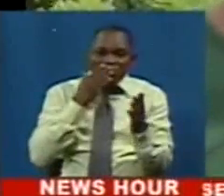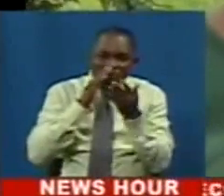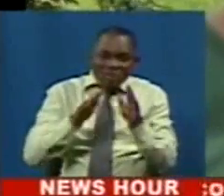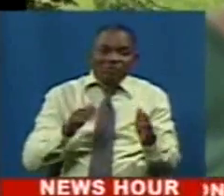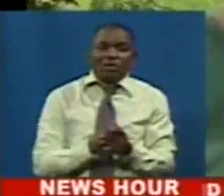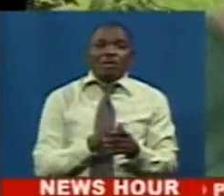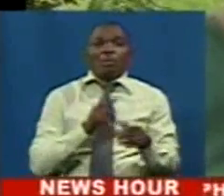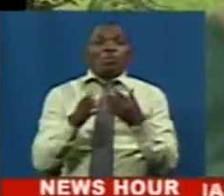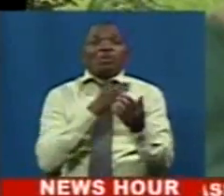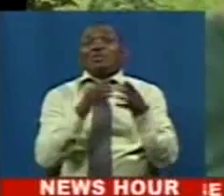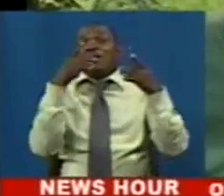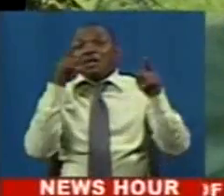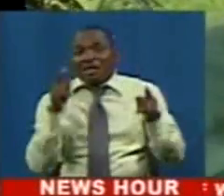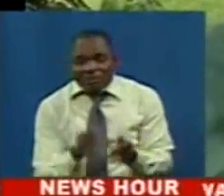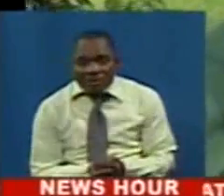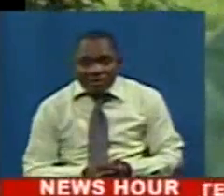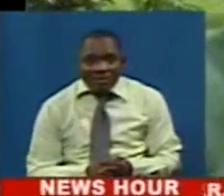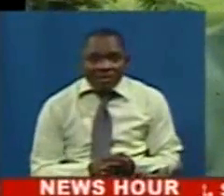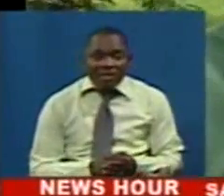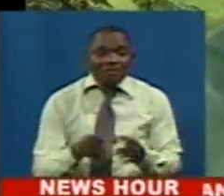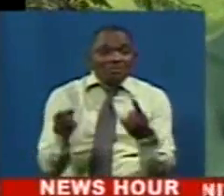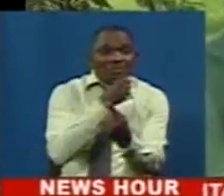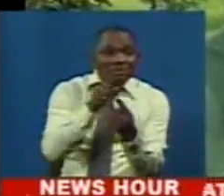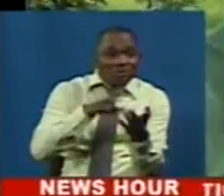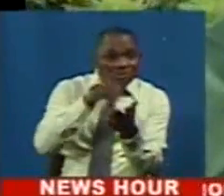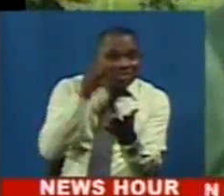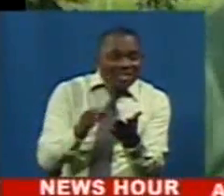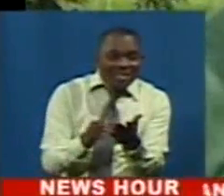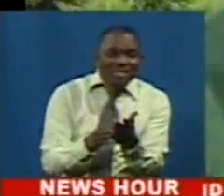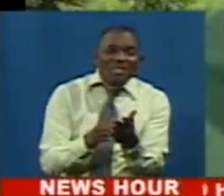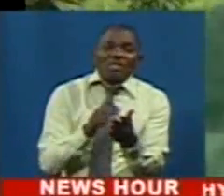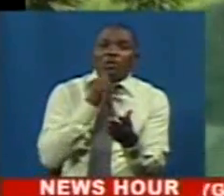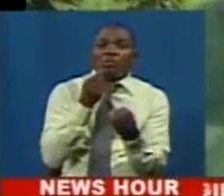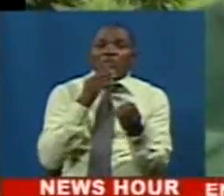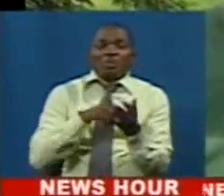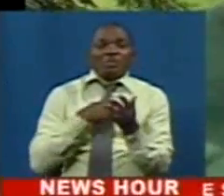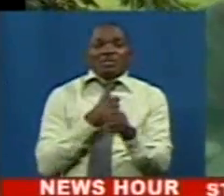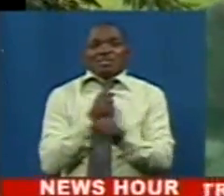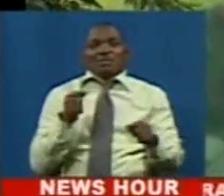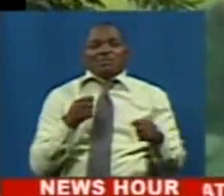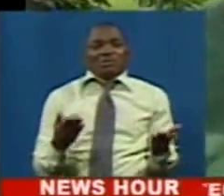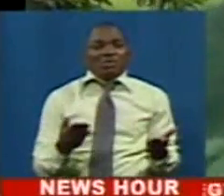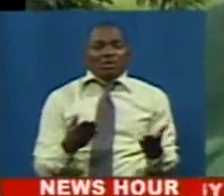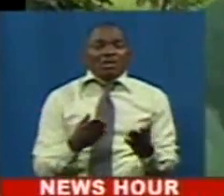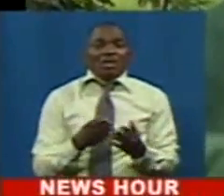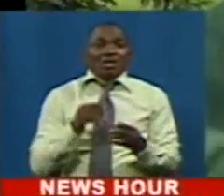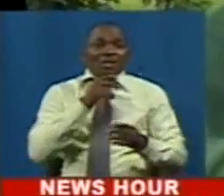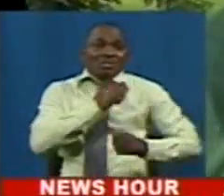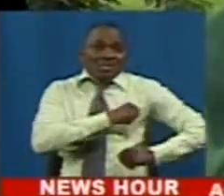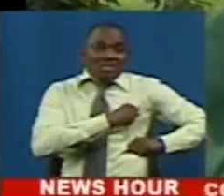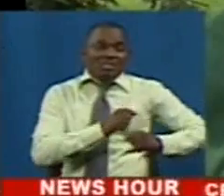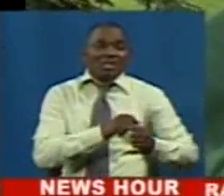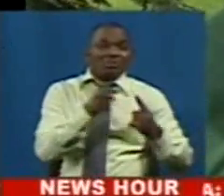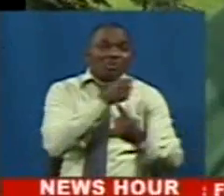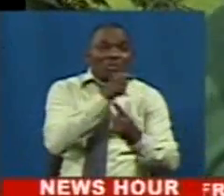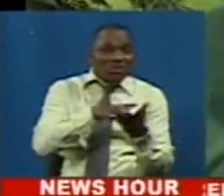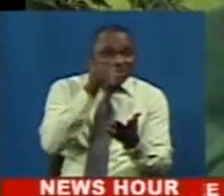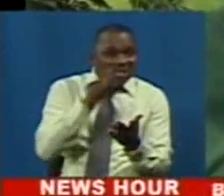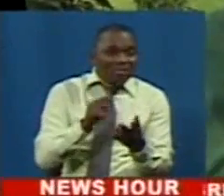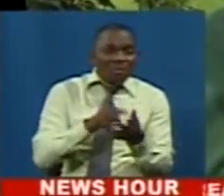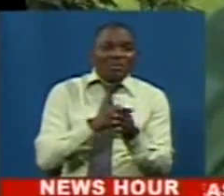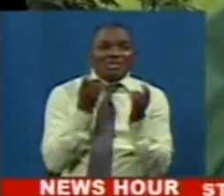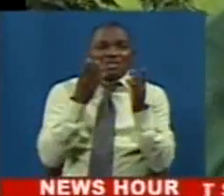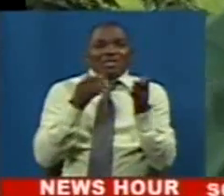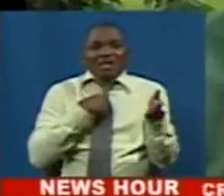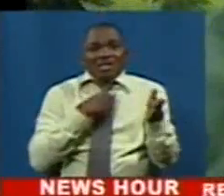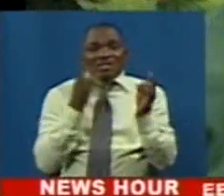Because no matter how much you break the skull of another student, it does not in any way tell me that I'm safe on campus, that the campus is sound for me to come and study. On the